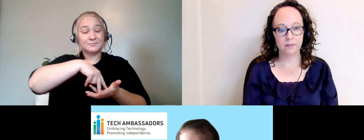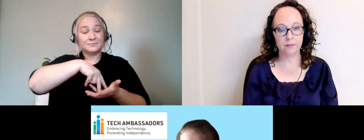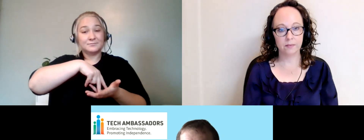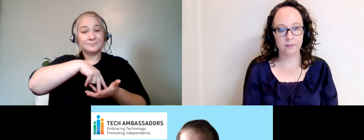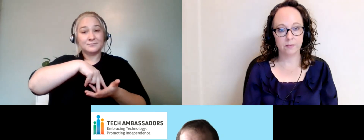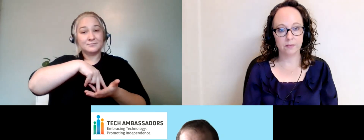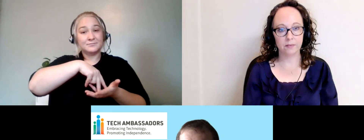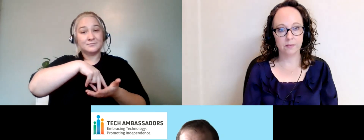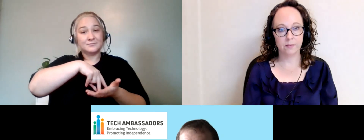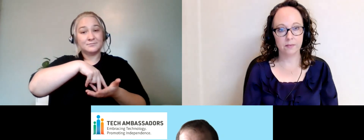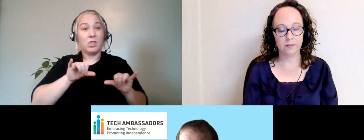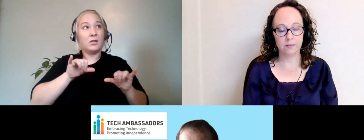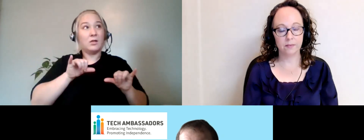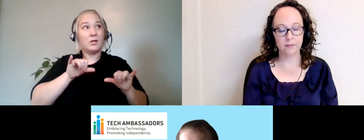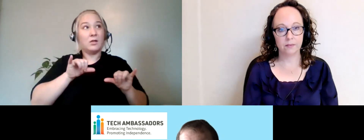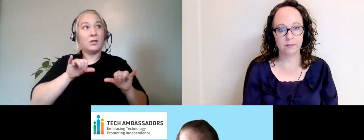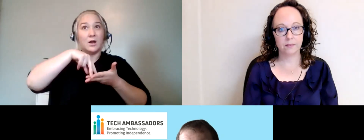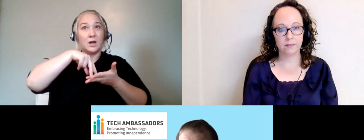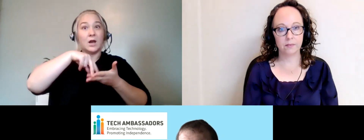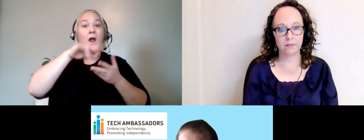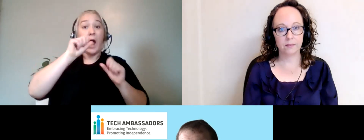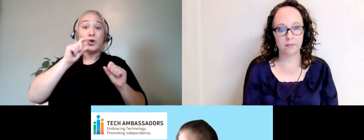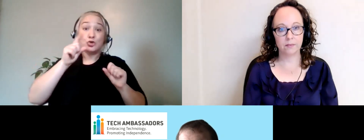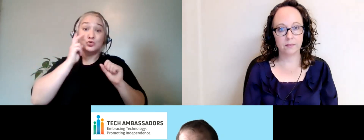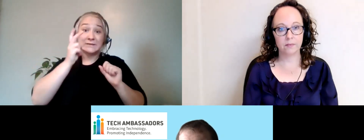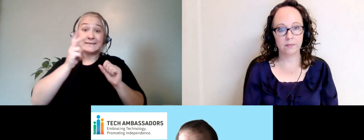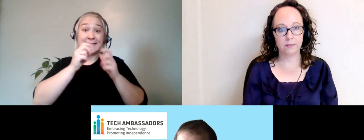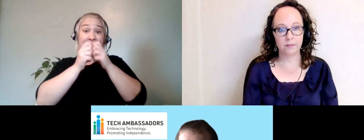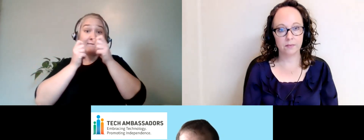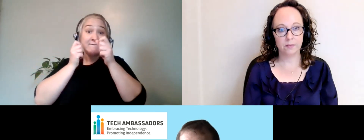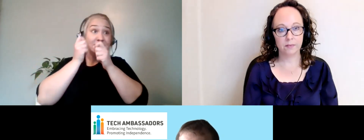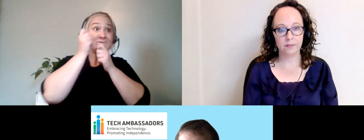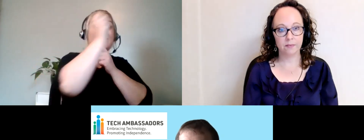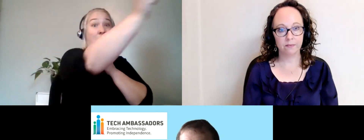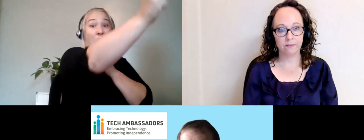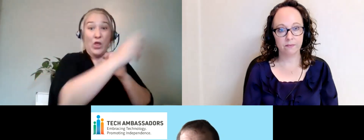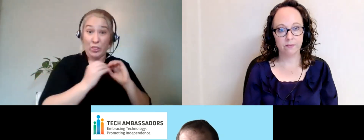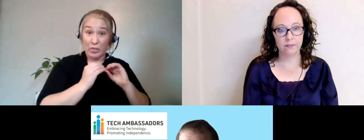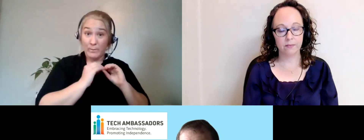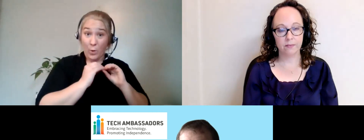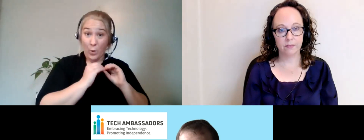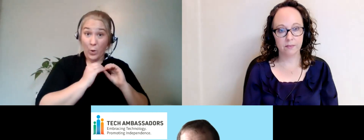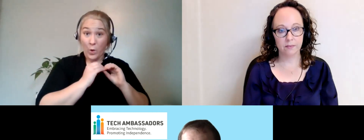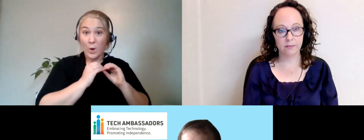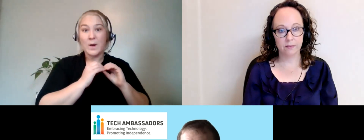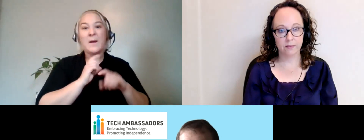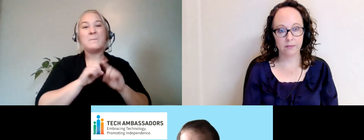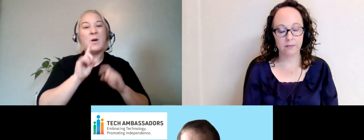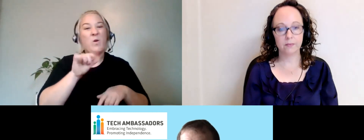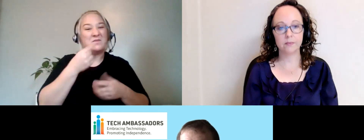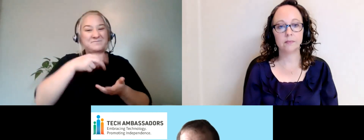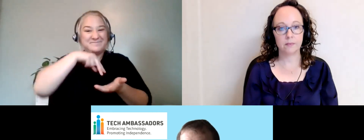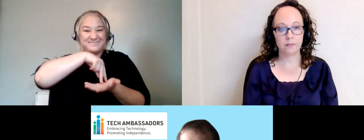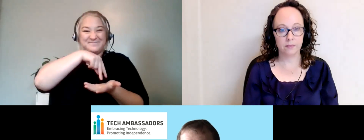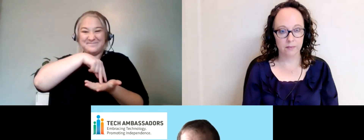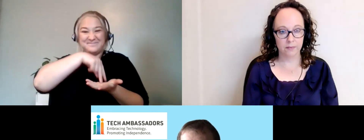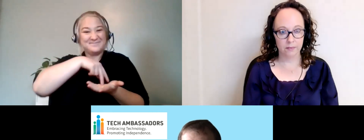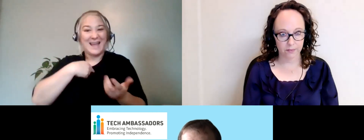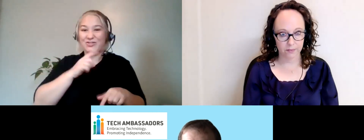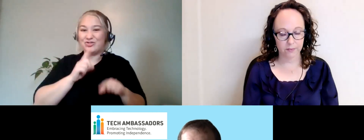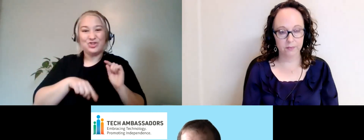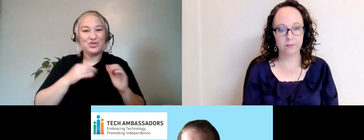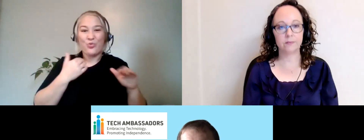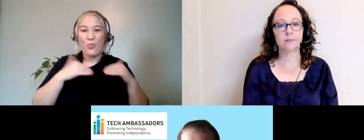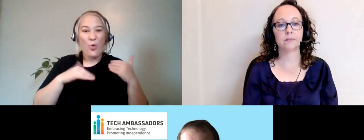the A-Sight, but standing still, I could not like